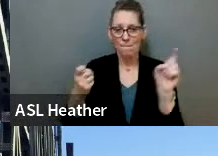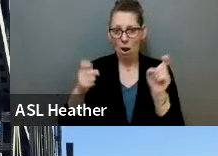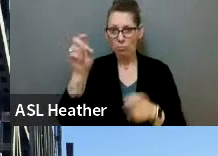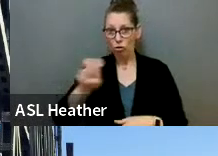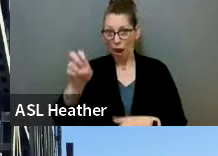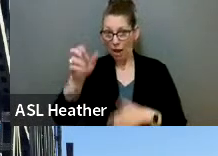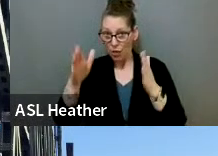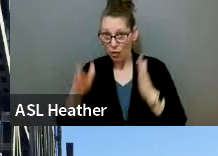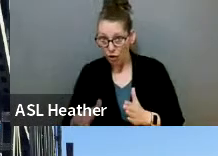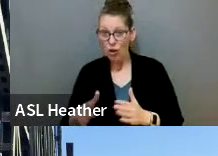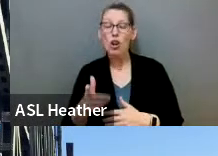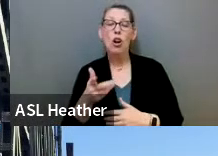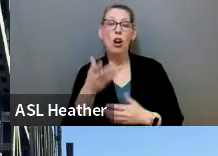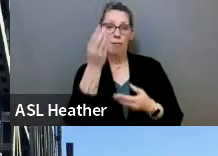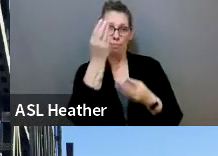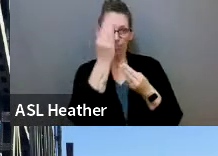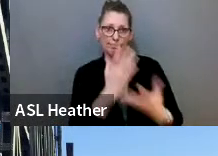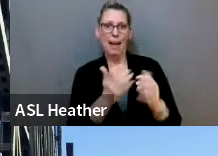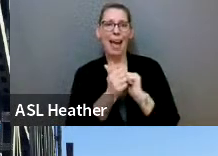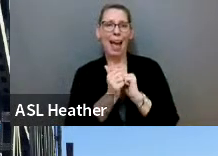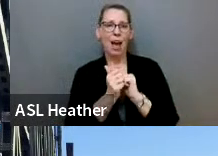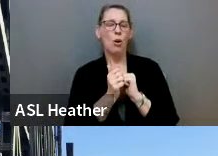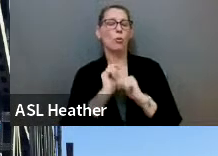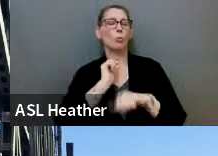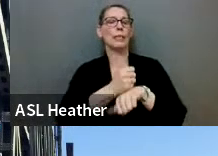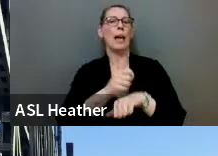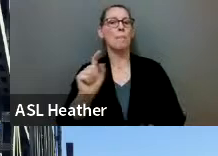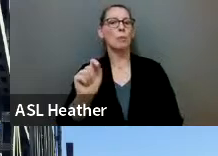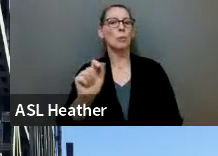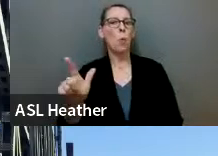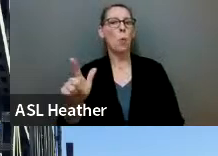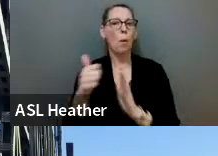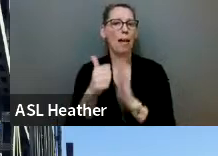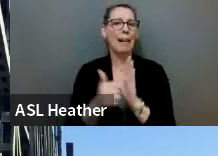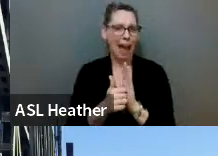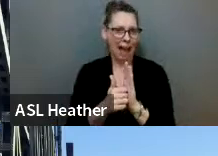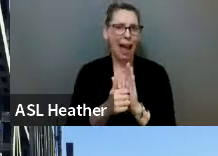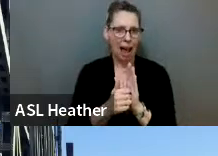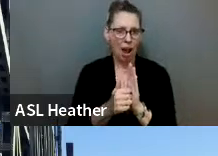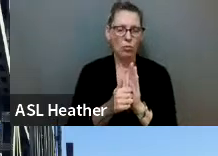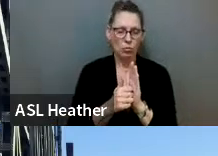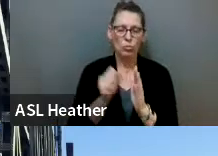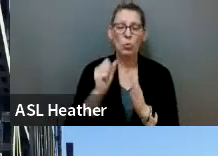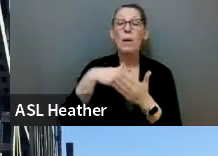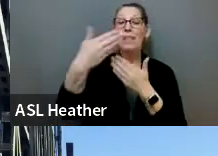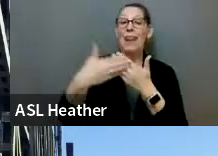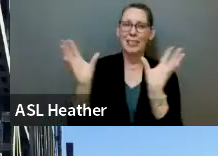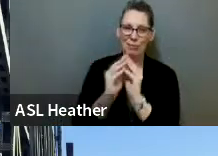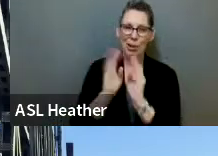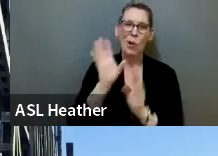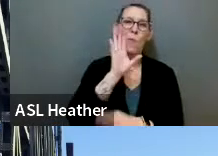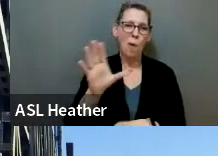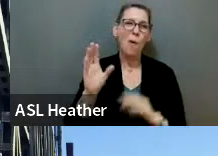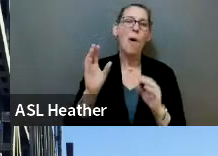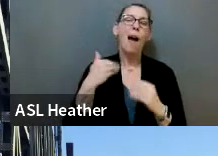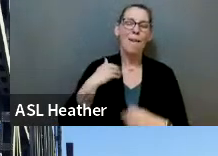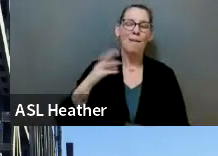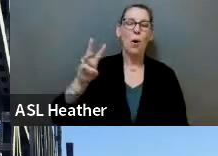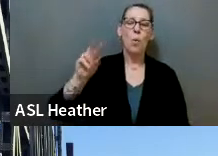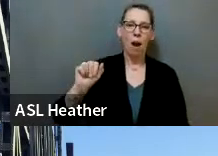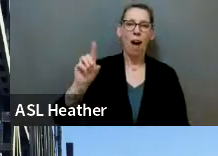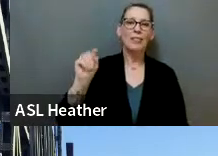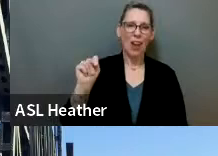and they communicate how to set up a toll account, all of those pieces. So in your next meeting, we will also have WashDOT